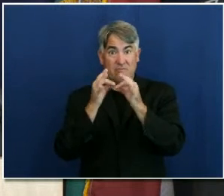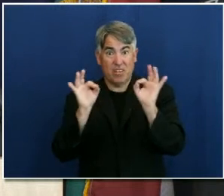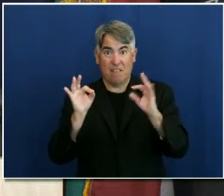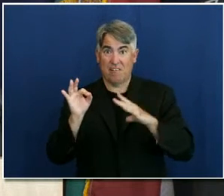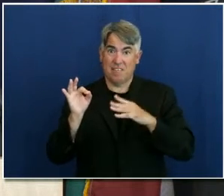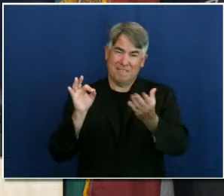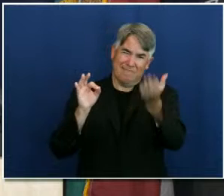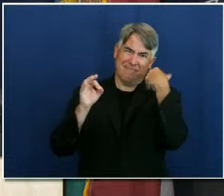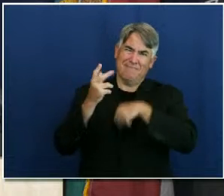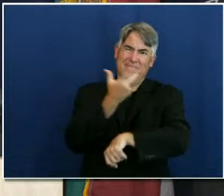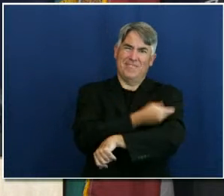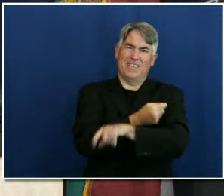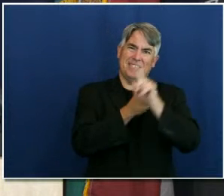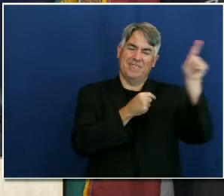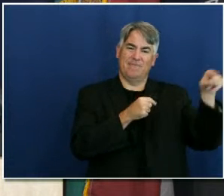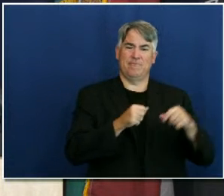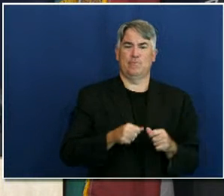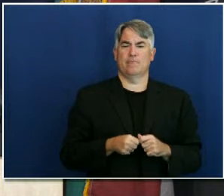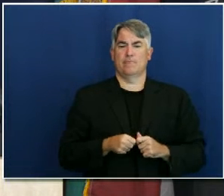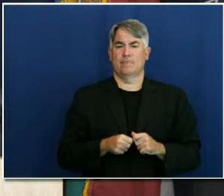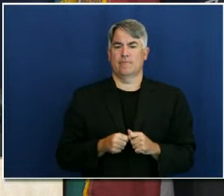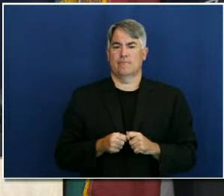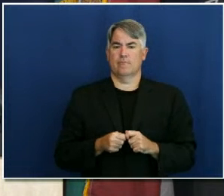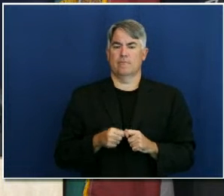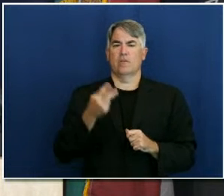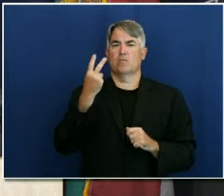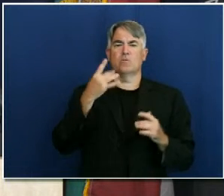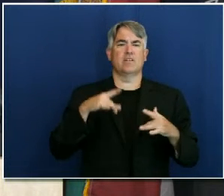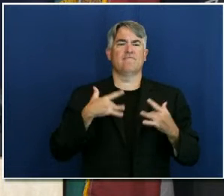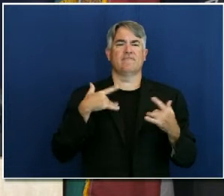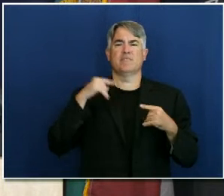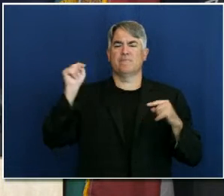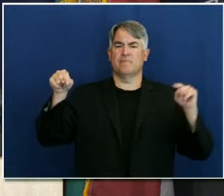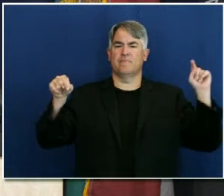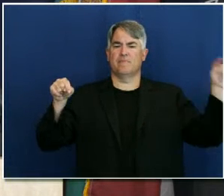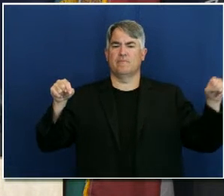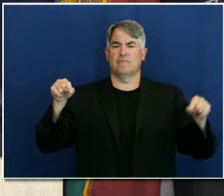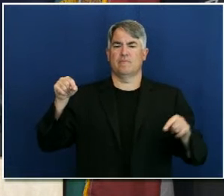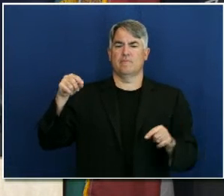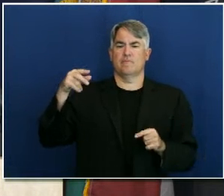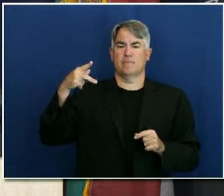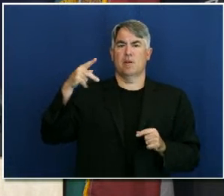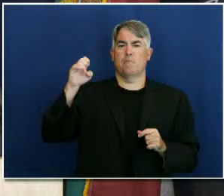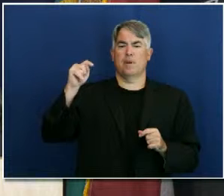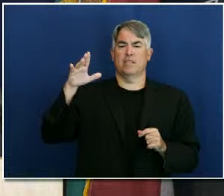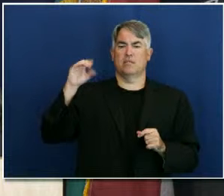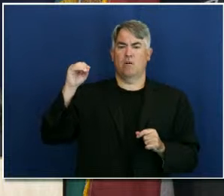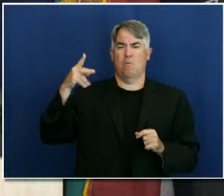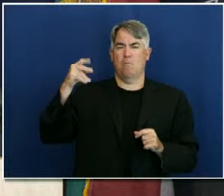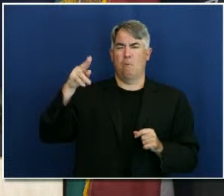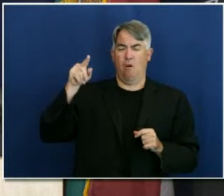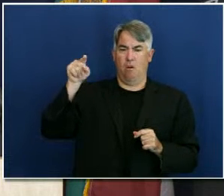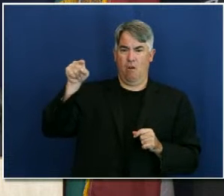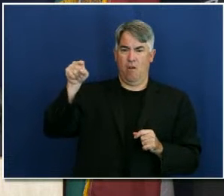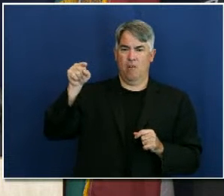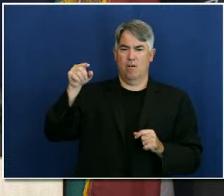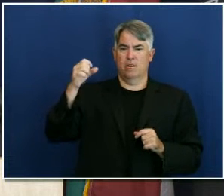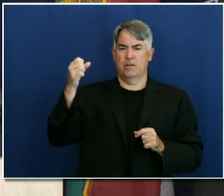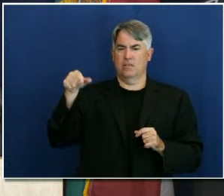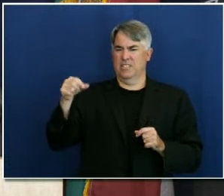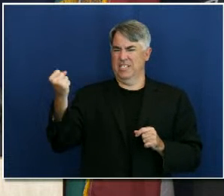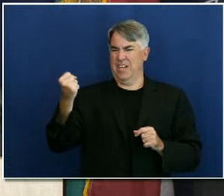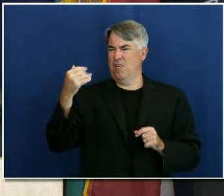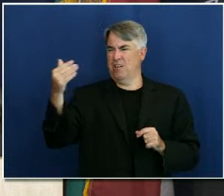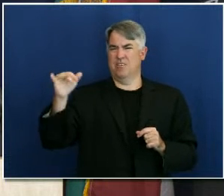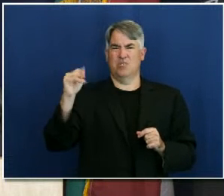events in conjunction with the Padres at Petco Park's Gallagher Square. The first will be on Saturday, June 12th, between 11 a.m. and